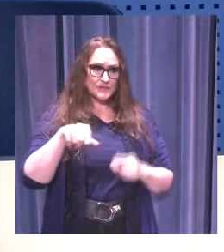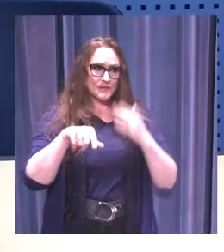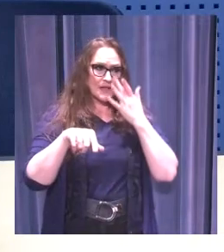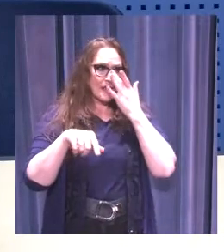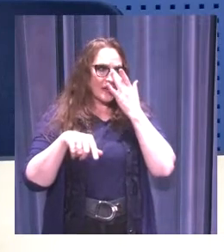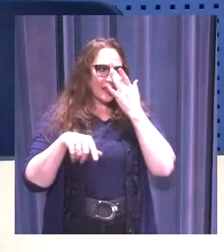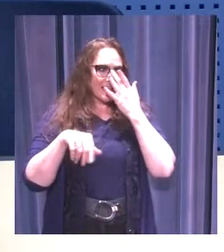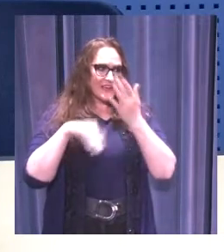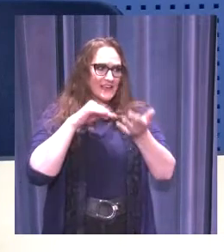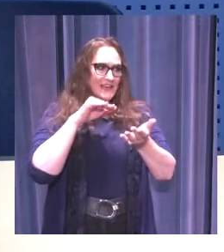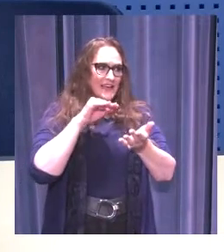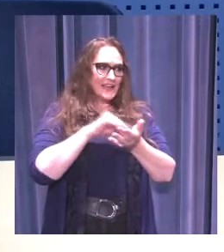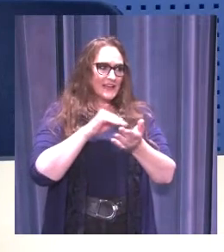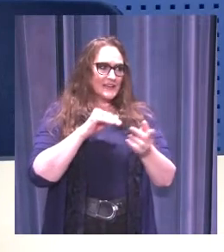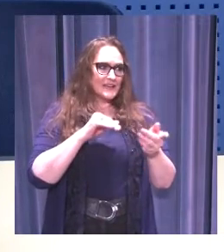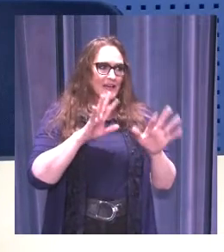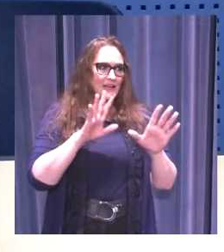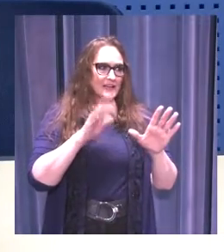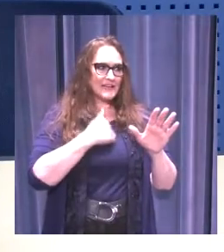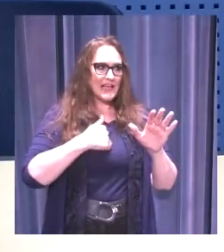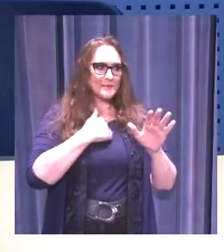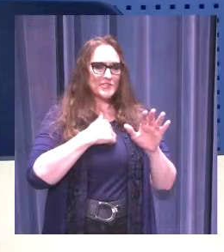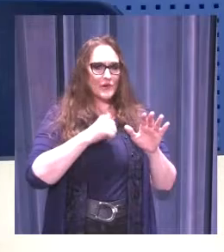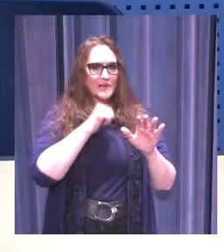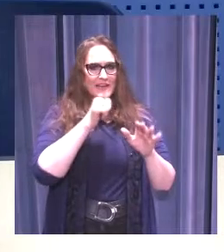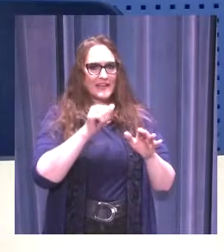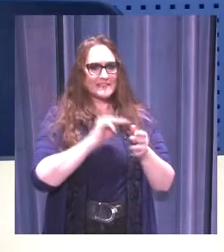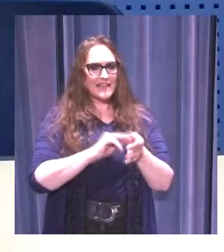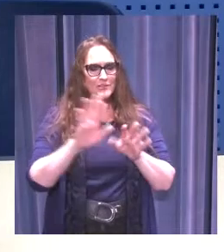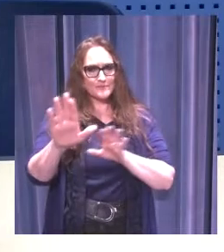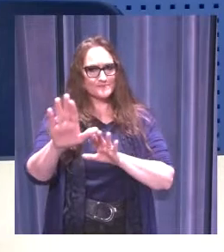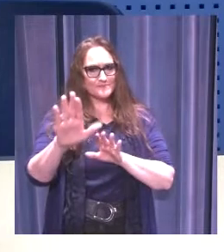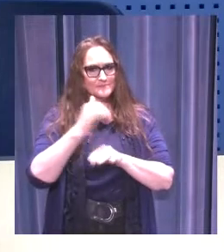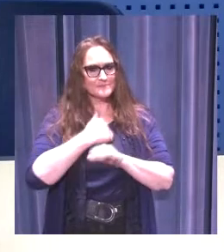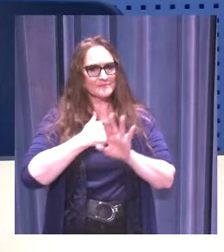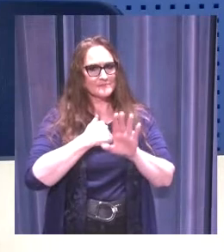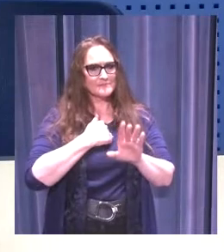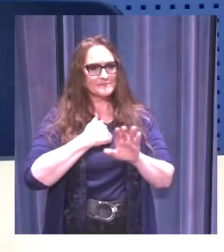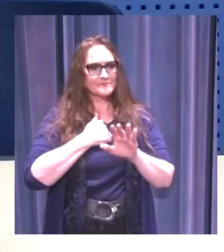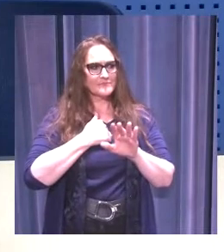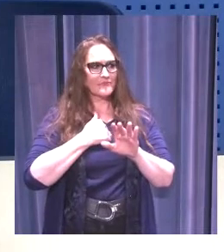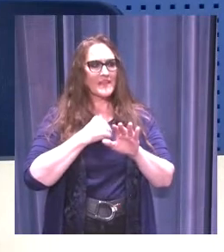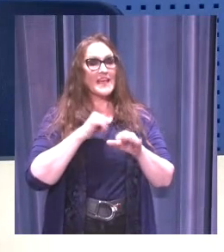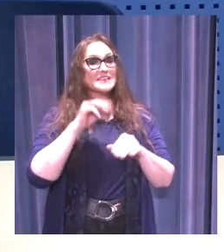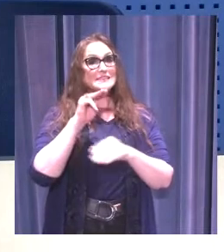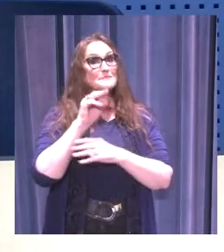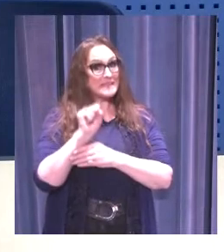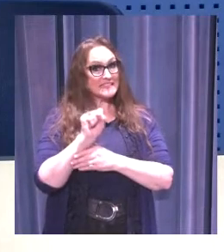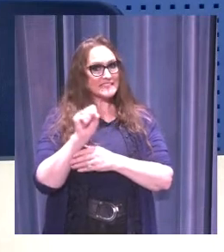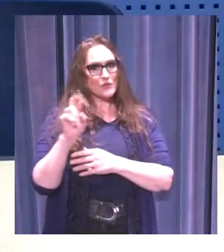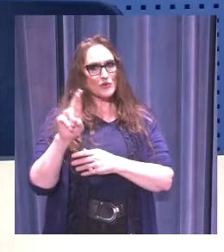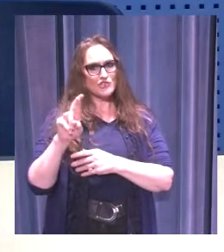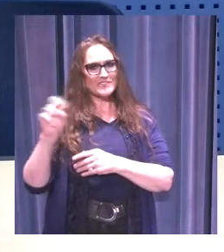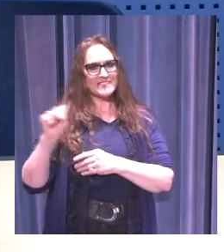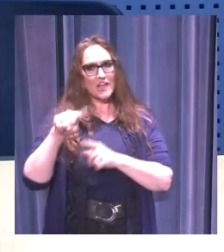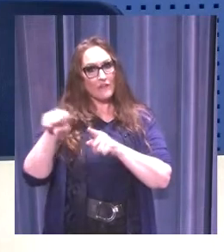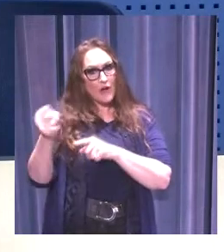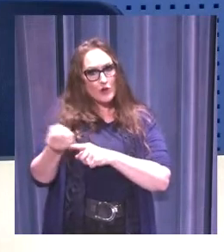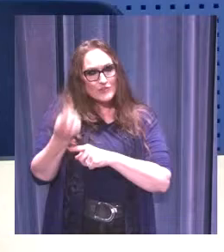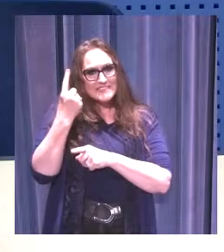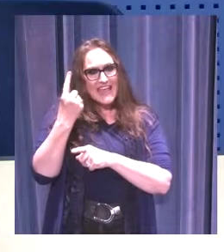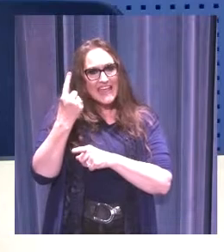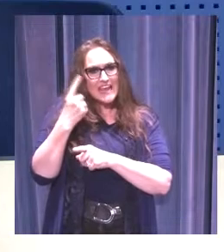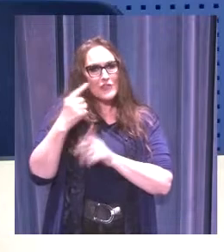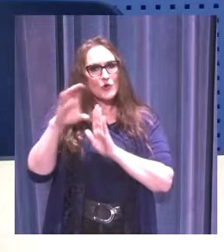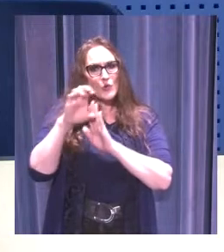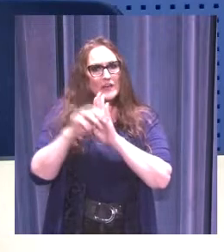Does Dr. Richard, excuse me. Oh, I apologize. Does Ms. Richardson Snell understand the